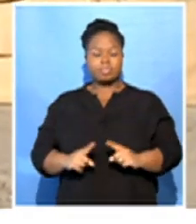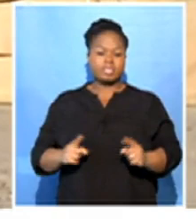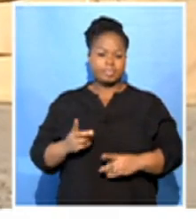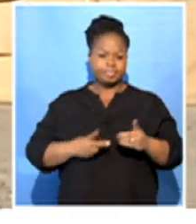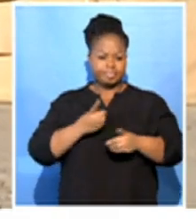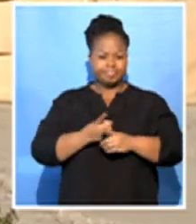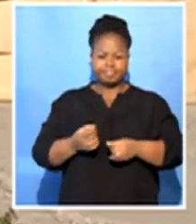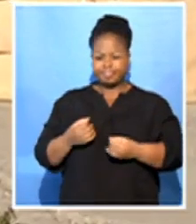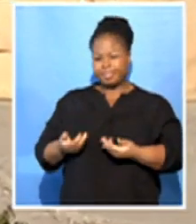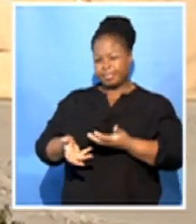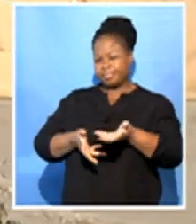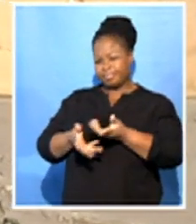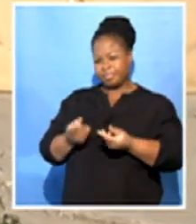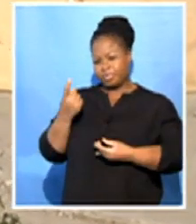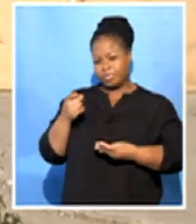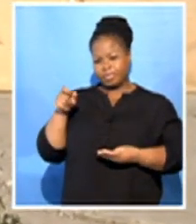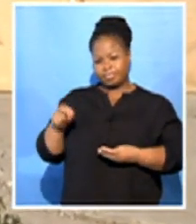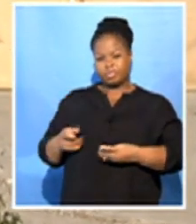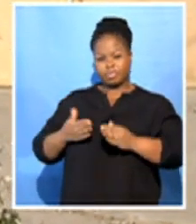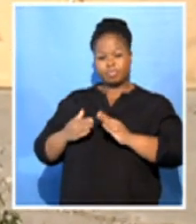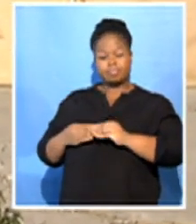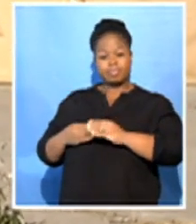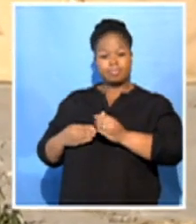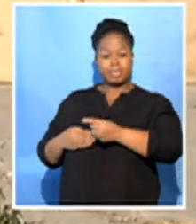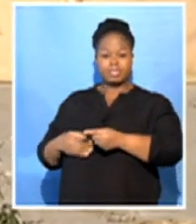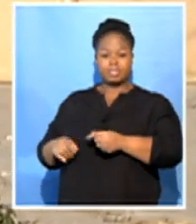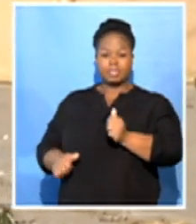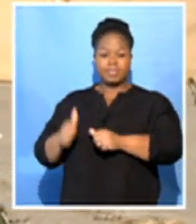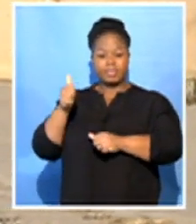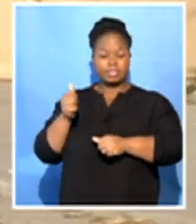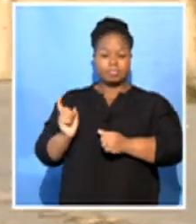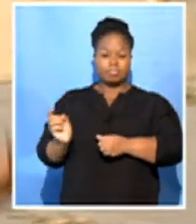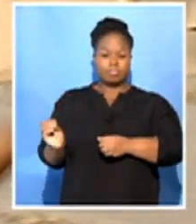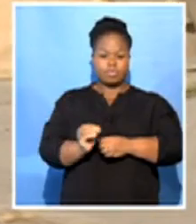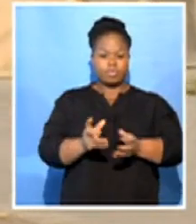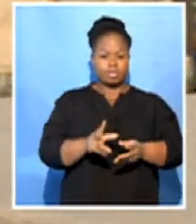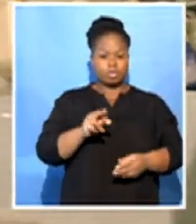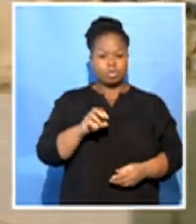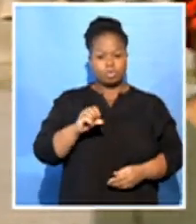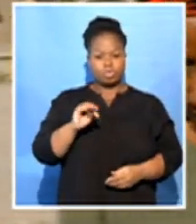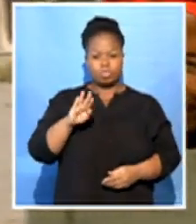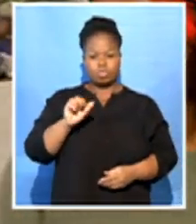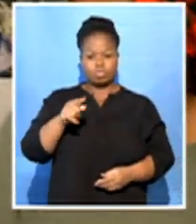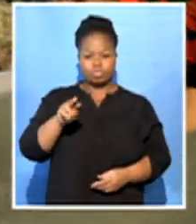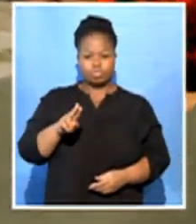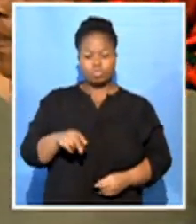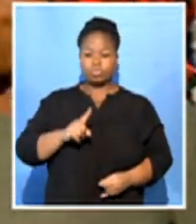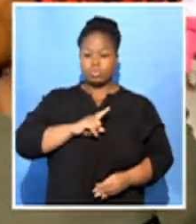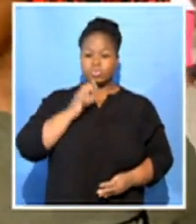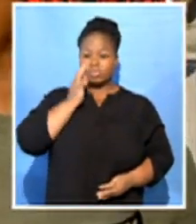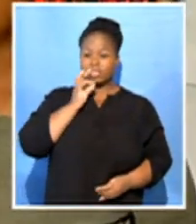let me speak to one of the residents who say they were the first to move in here. Umam Nobuntu mfeketho mama